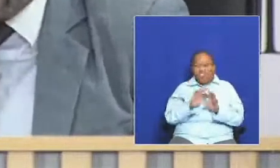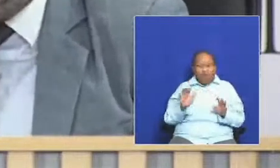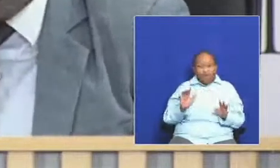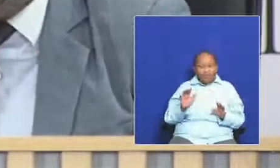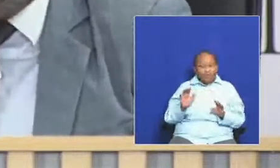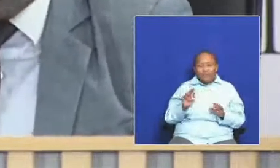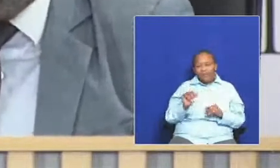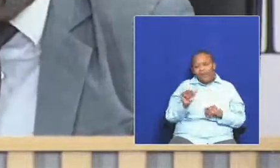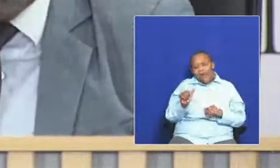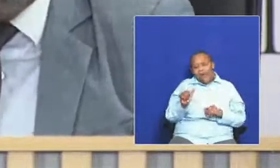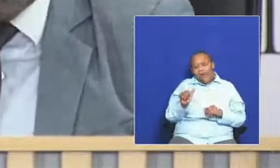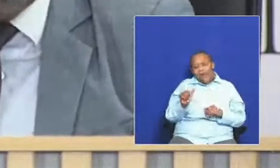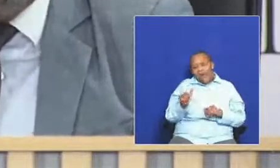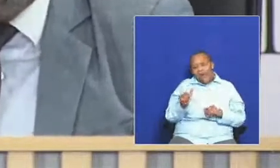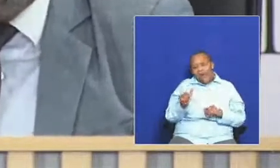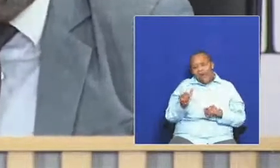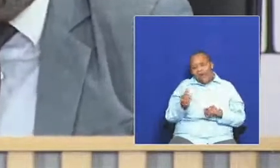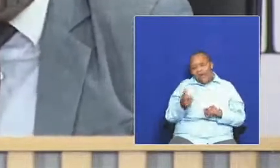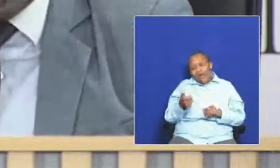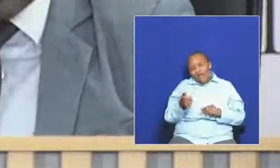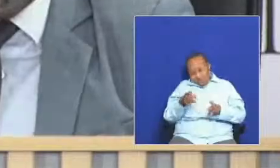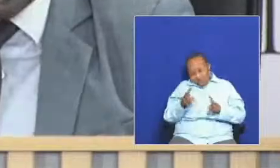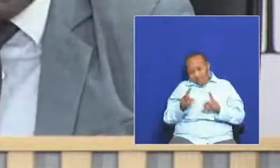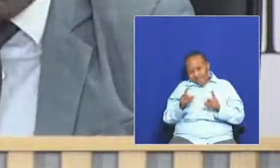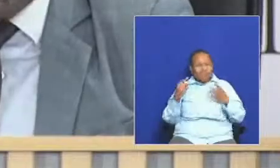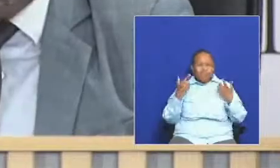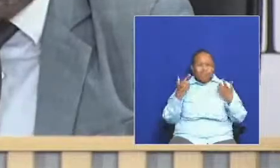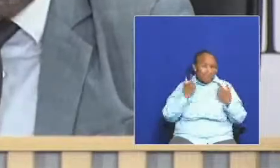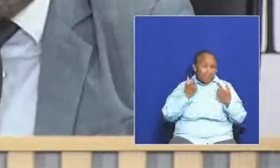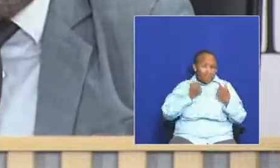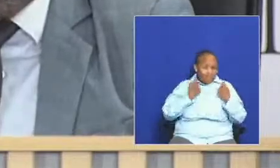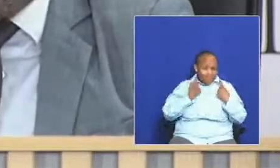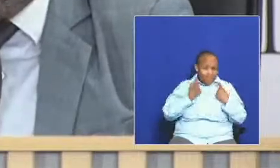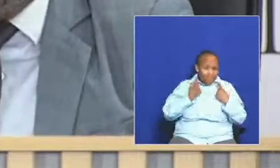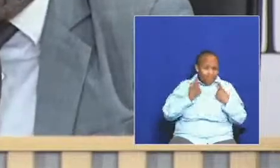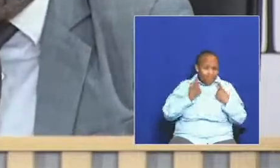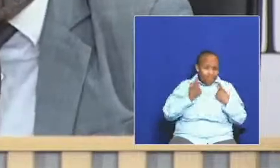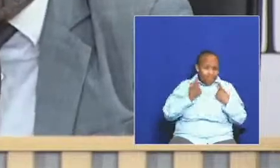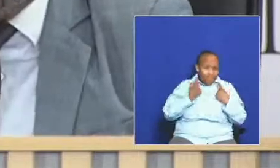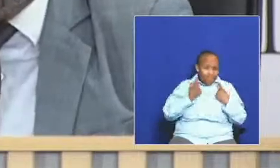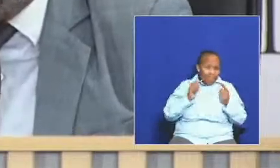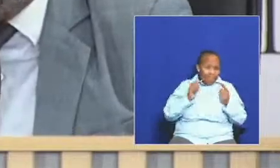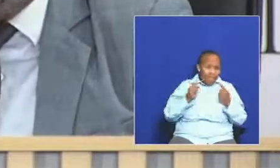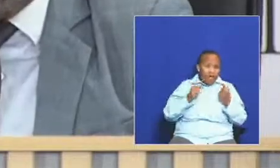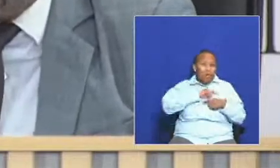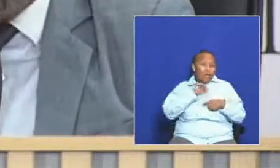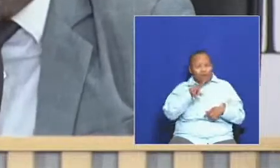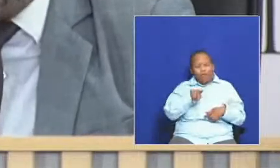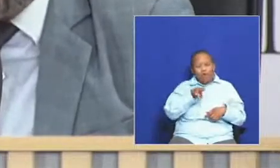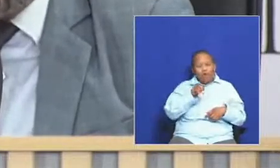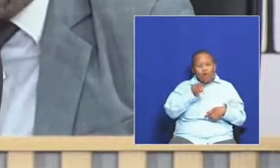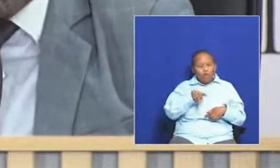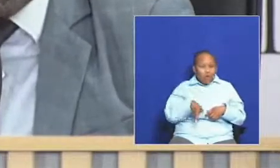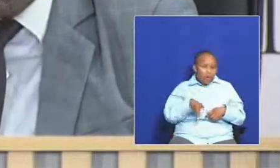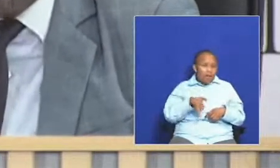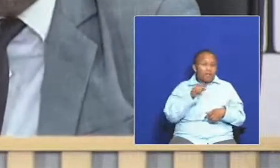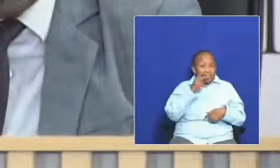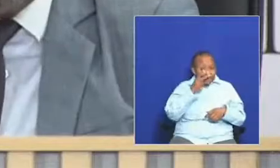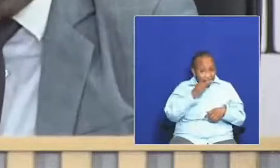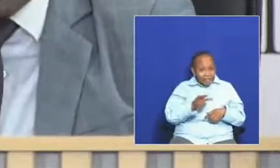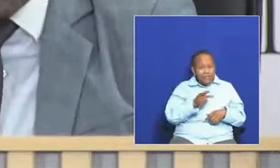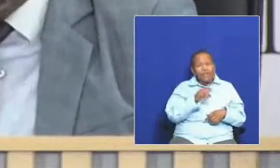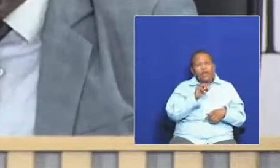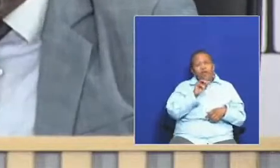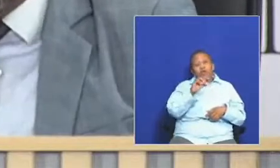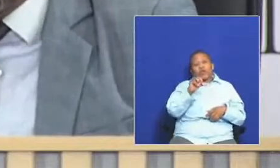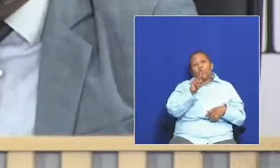It wouldn't make sense, because if you go back and check the proof of payment, you see Mr. Koza is the recipient and Mr. is the one who